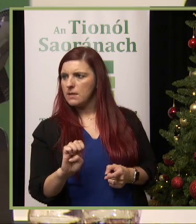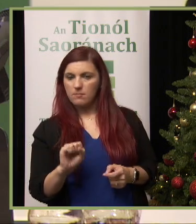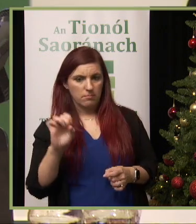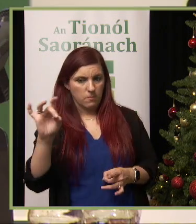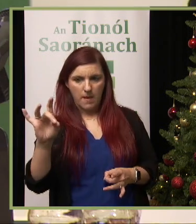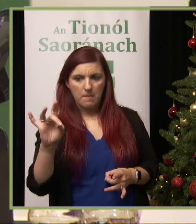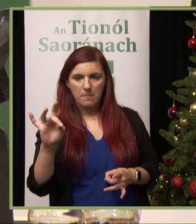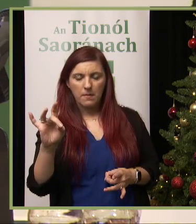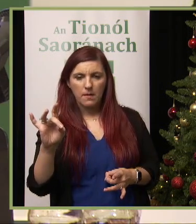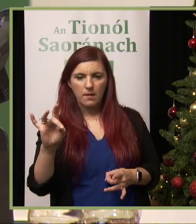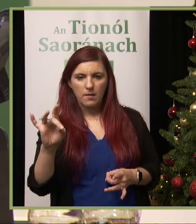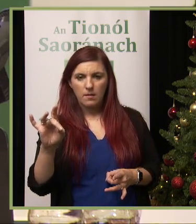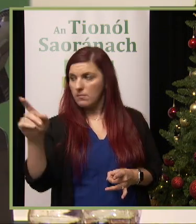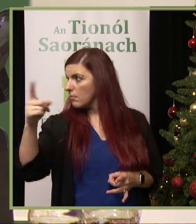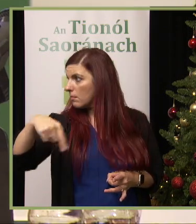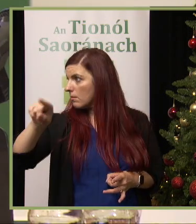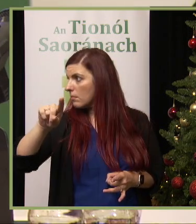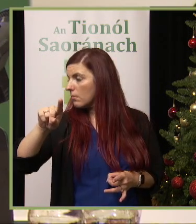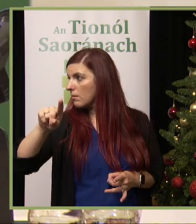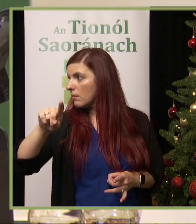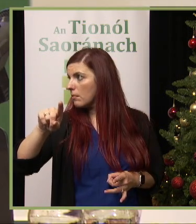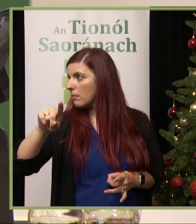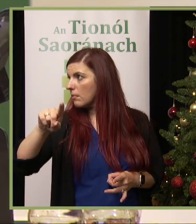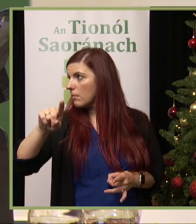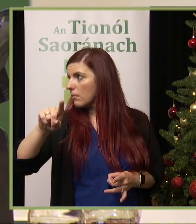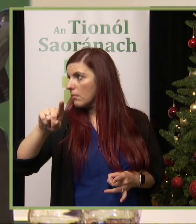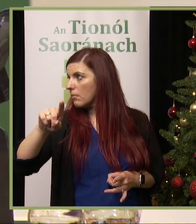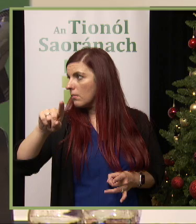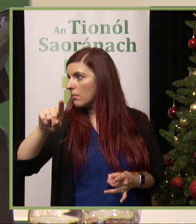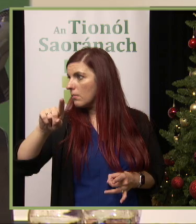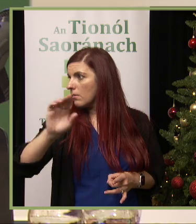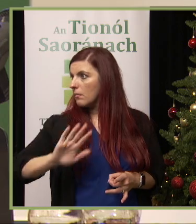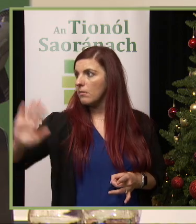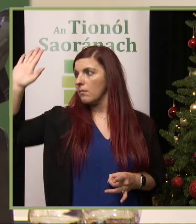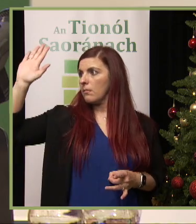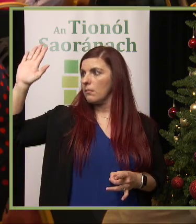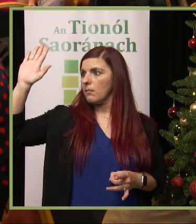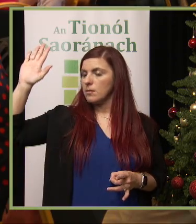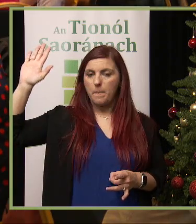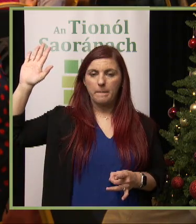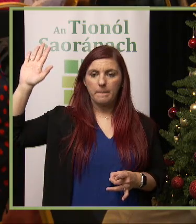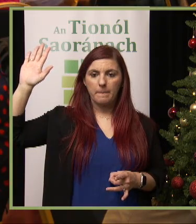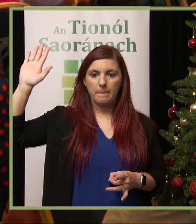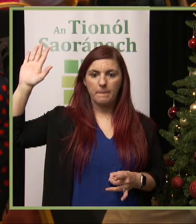Okay, that suggested amendment. Would the room like to, all in favour, hands up?